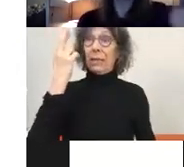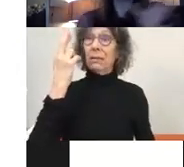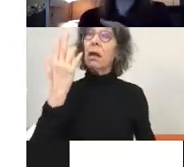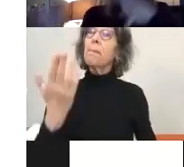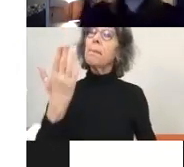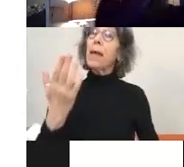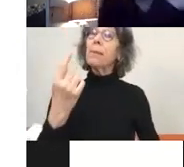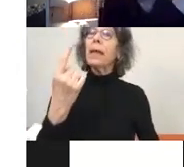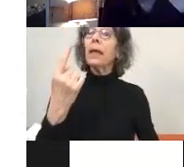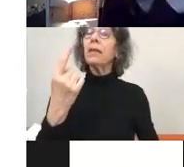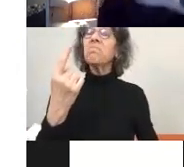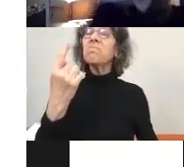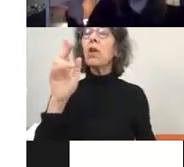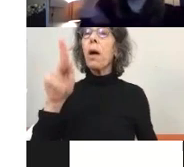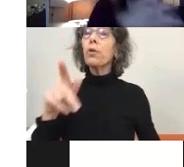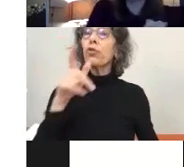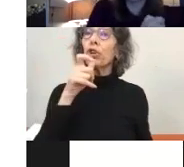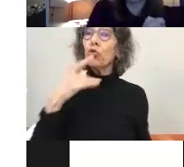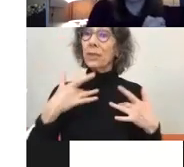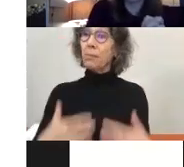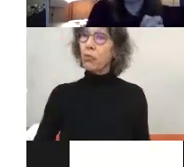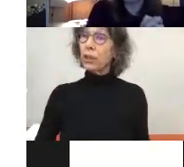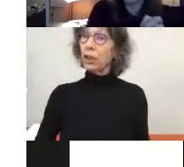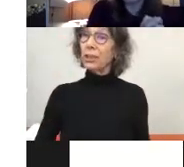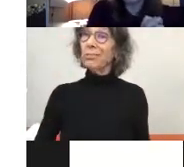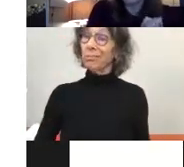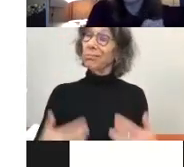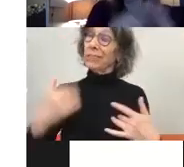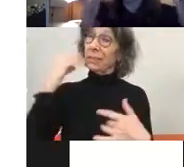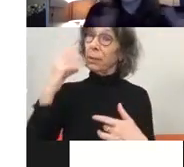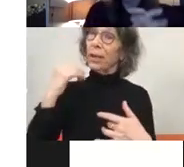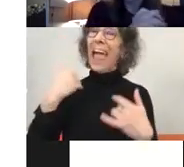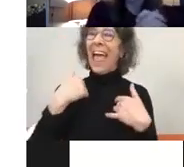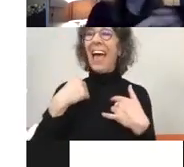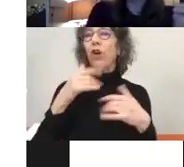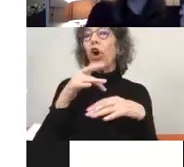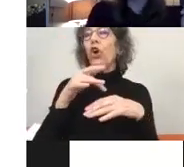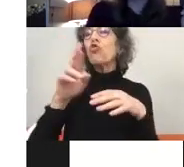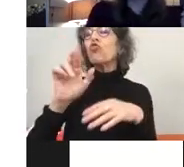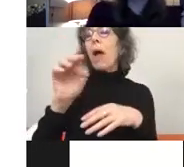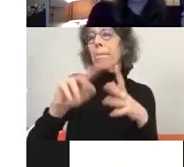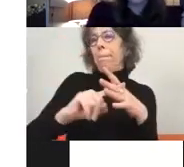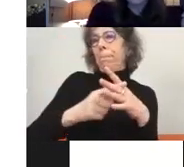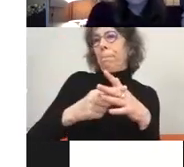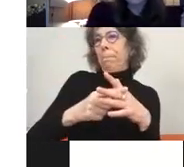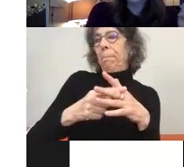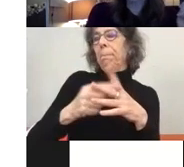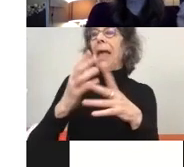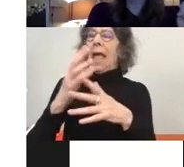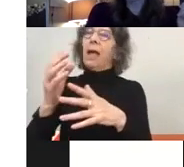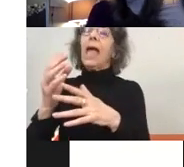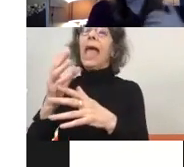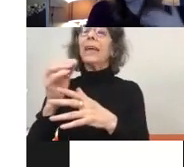depression. Sometimes you see early REM and a lot of REM at the beginning, anxiety. So you can see here